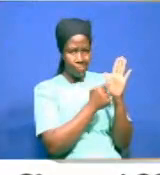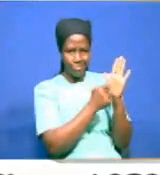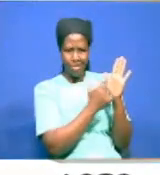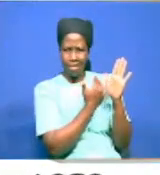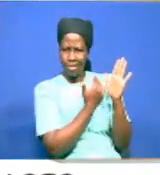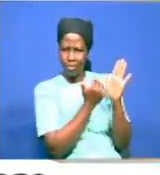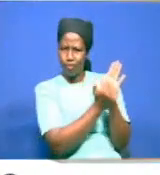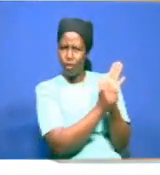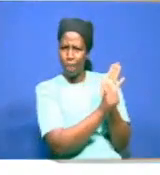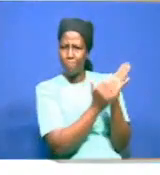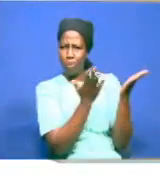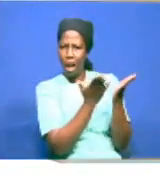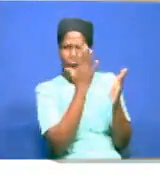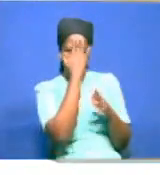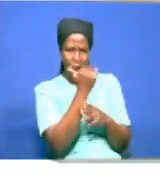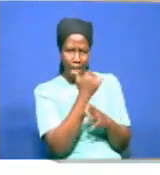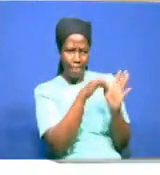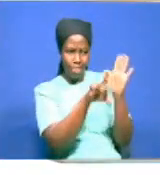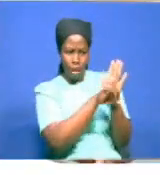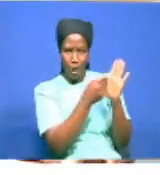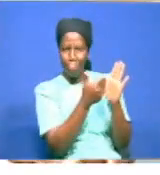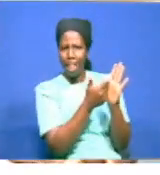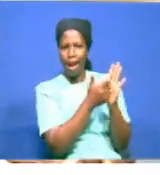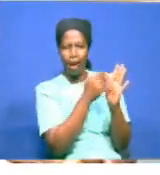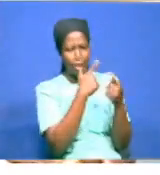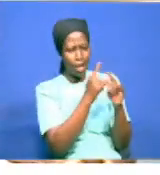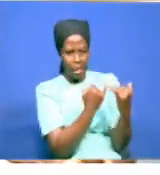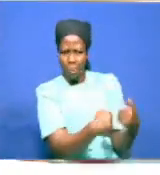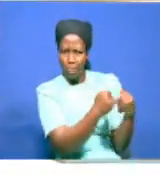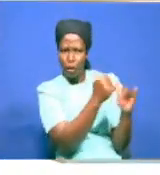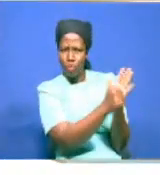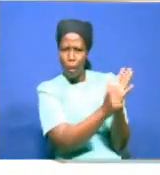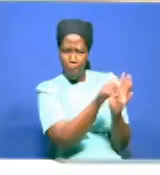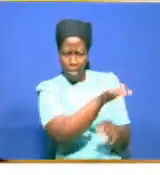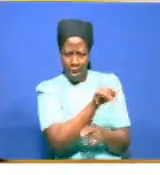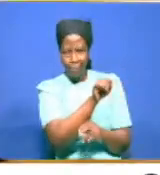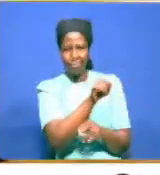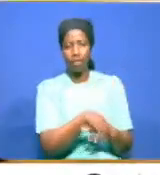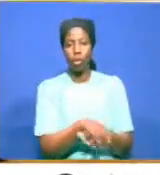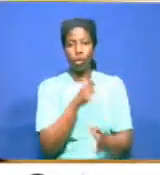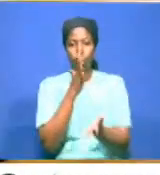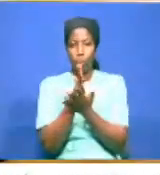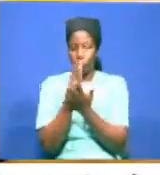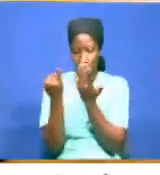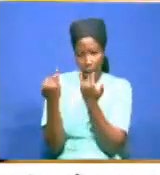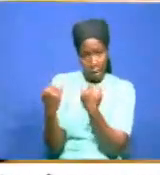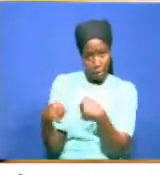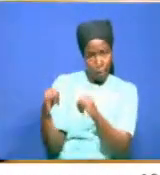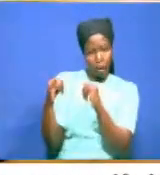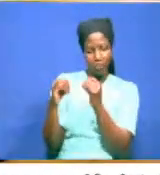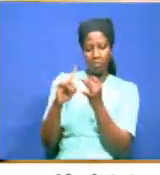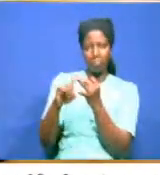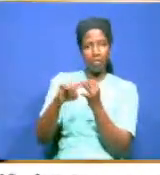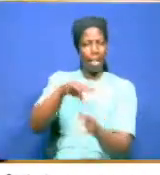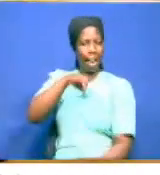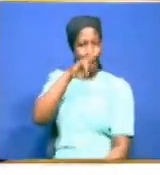problem is, because it's not a matter of legislation, it's a matter of implementation. Implementation. Mm-hmm. Implementation and attitude.